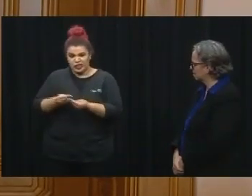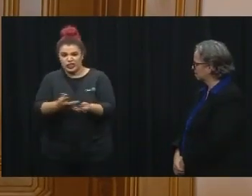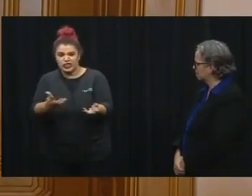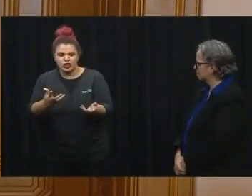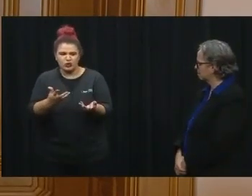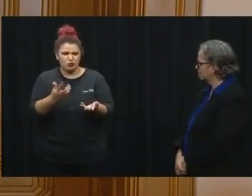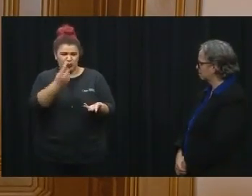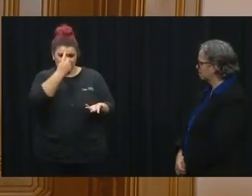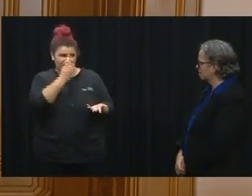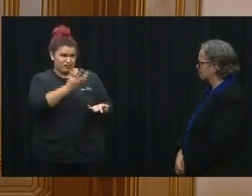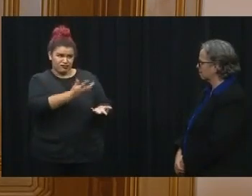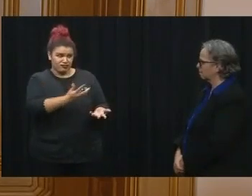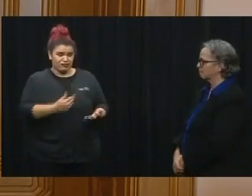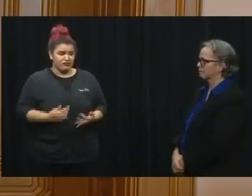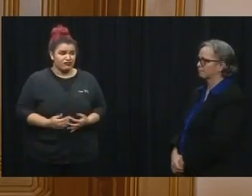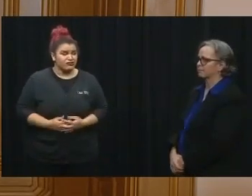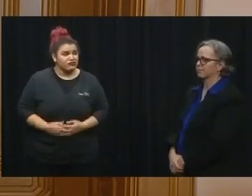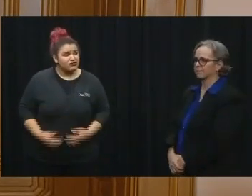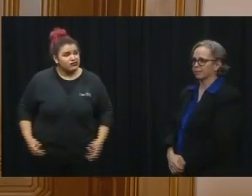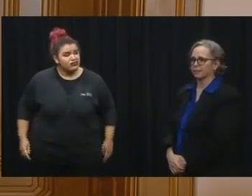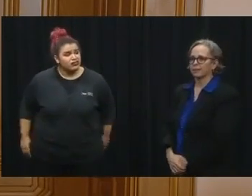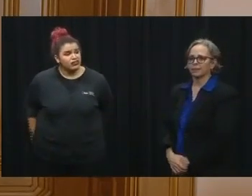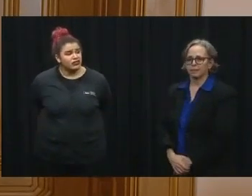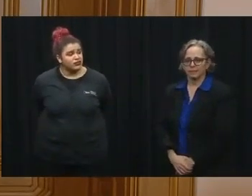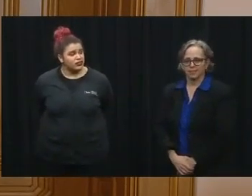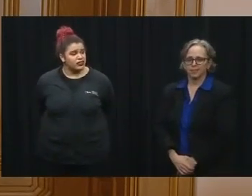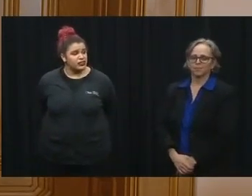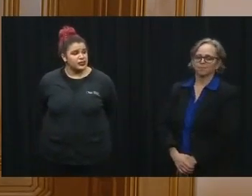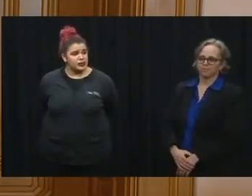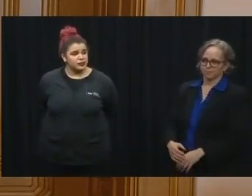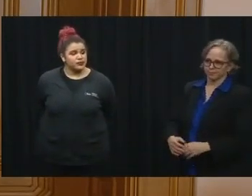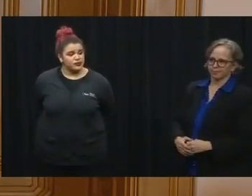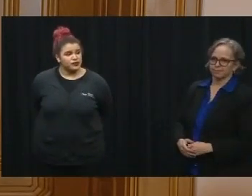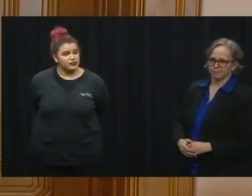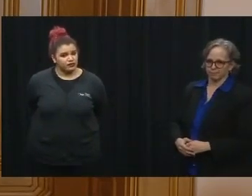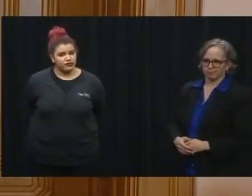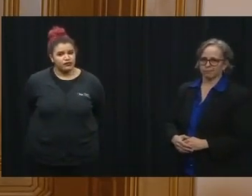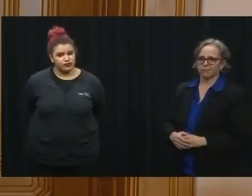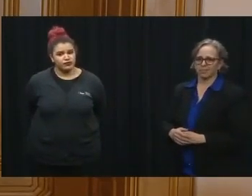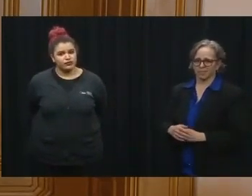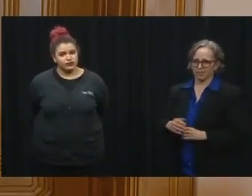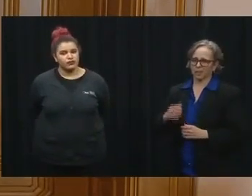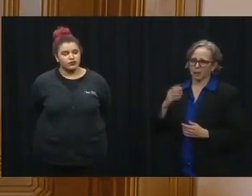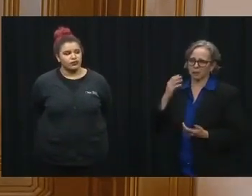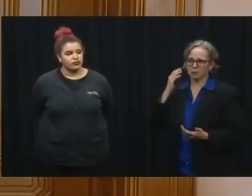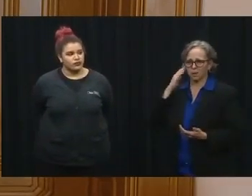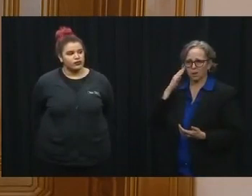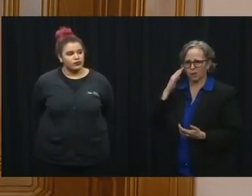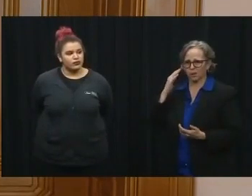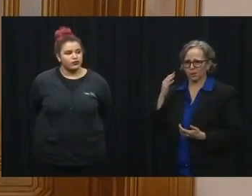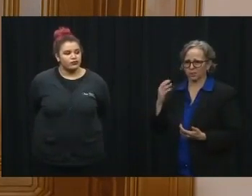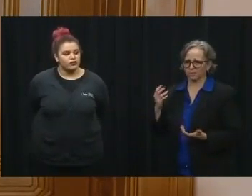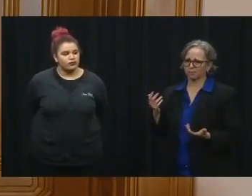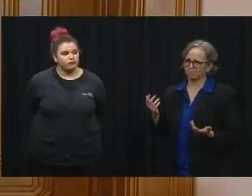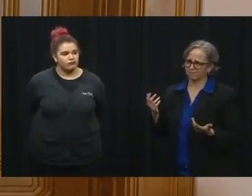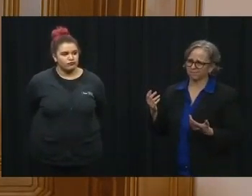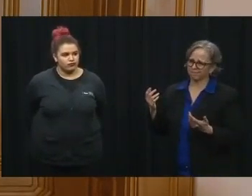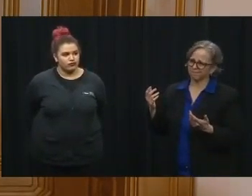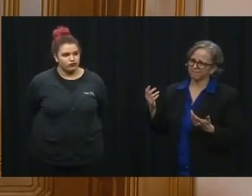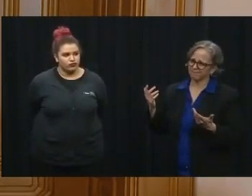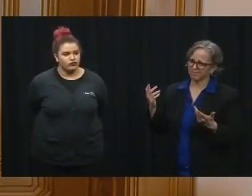we've known for some time that we have to have a long-term fix. And that's something that we will have to